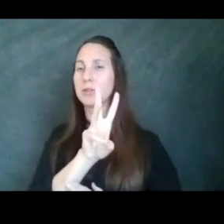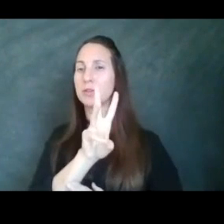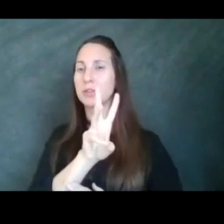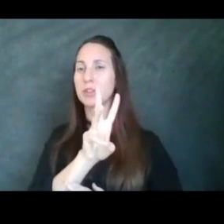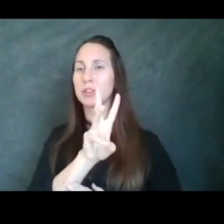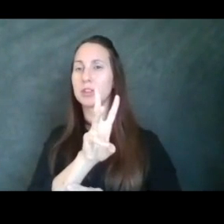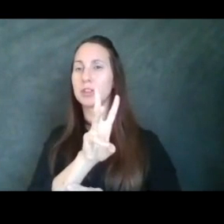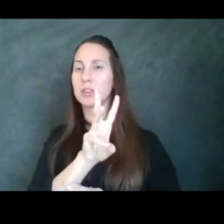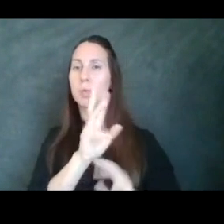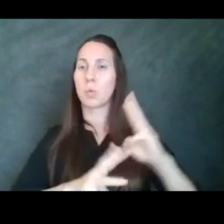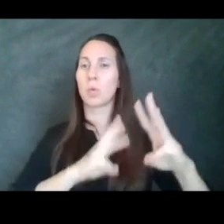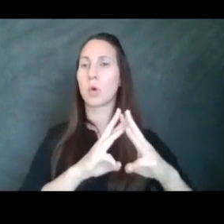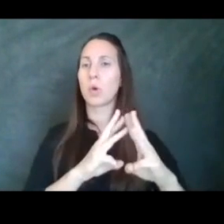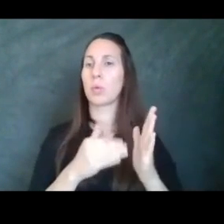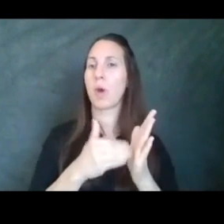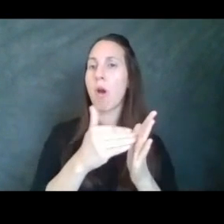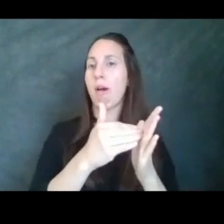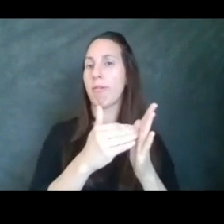to.